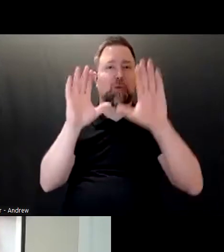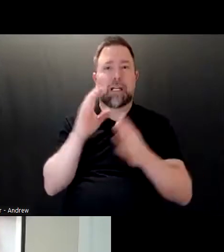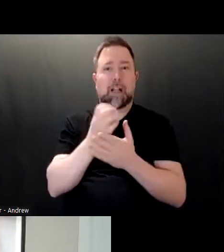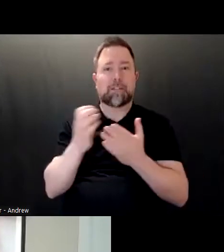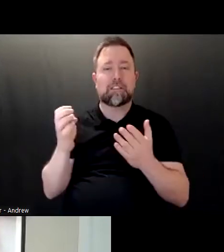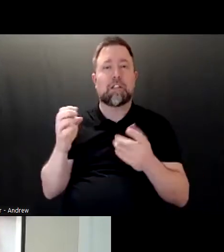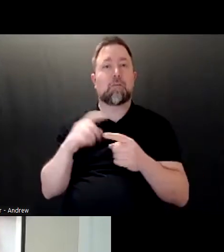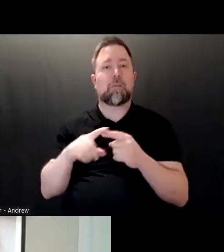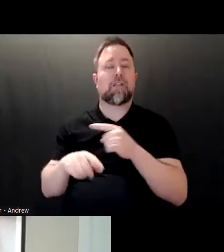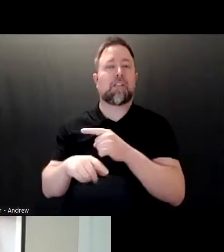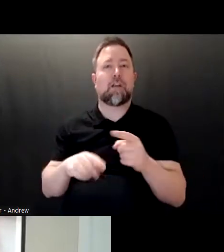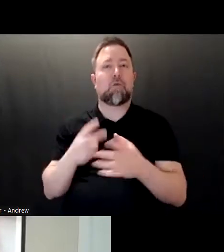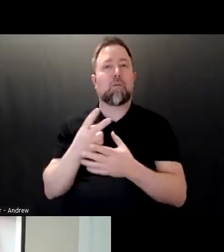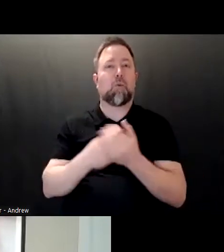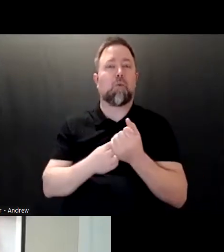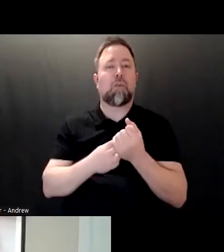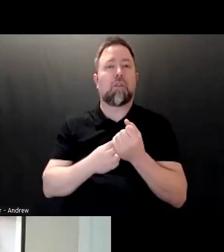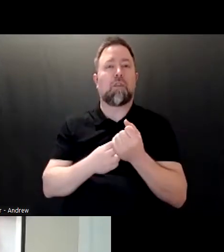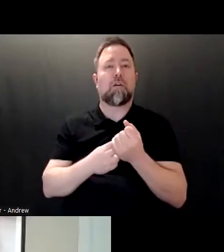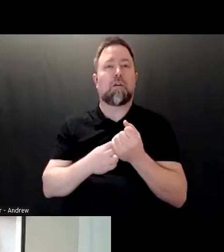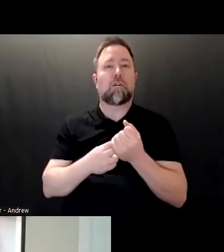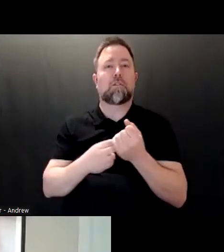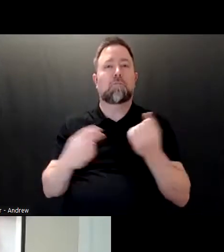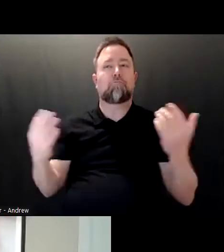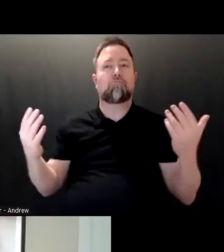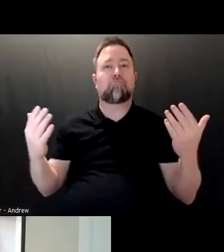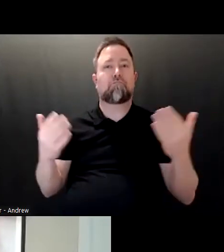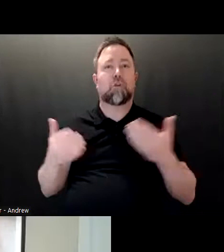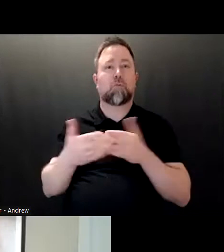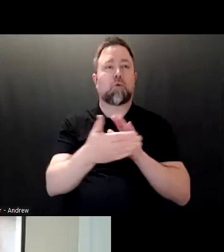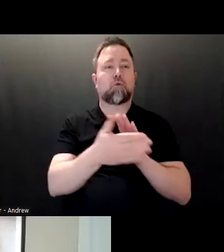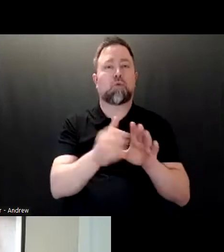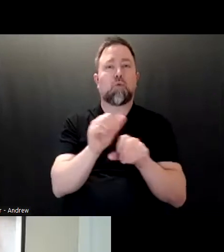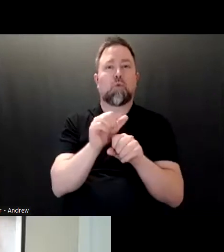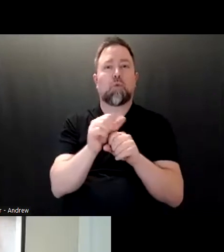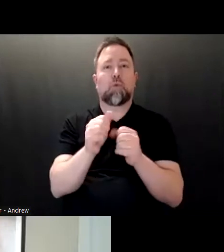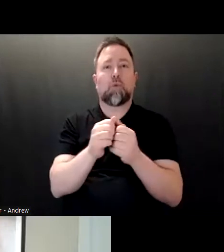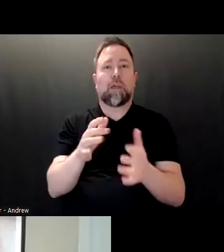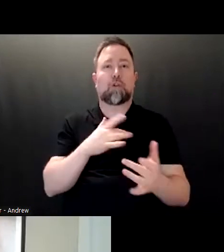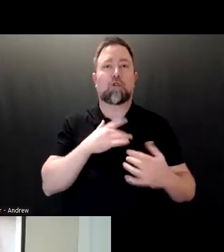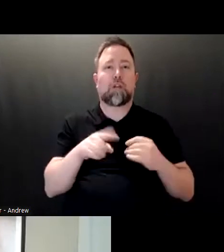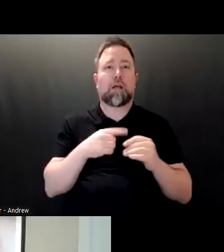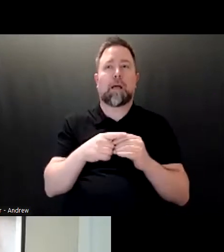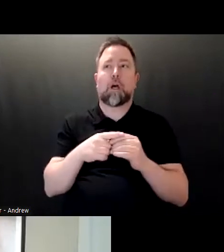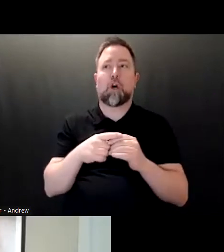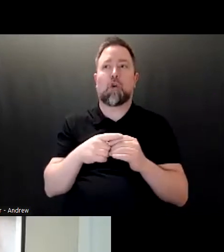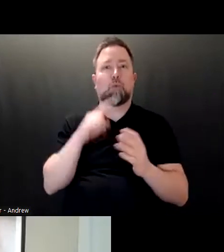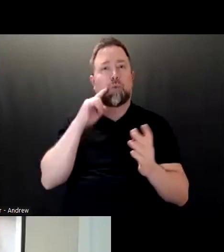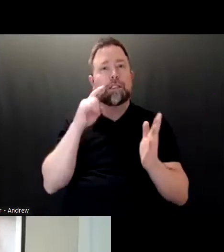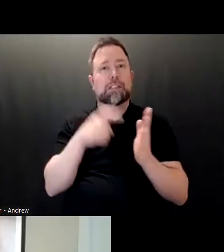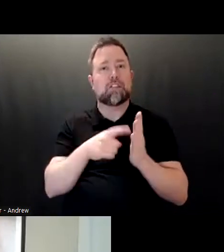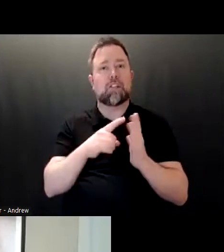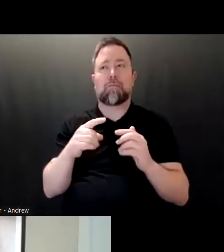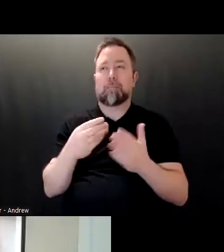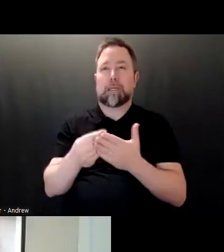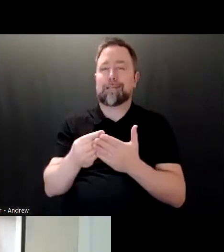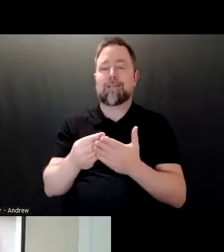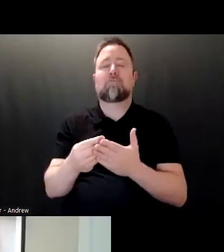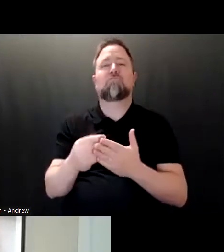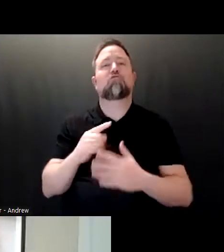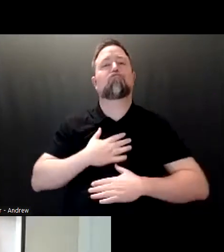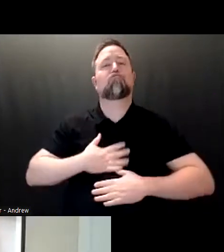some beautiful, I wanted to share these just because they're beautiful. The lead architect had done some conceptual sketches of what the new building would